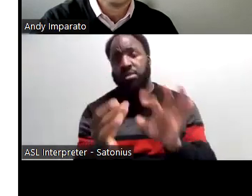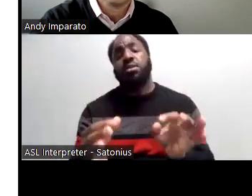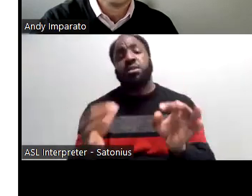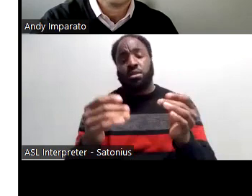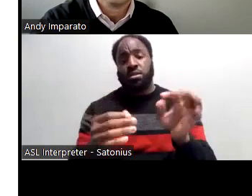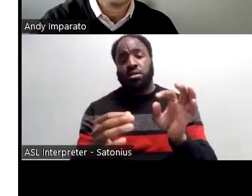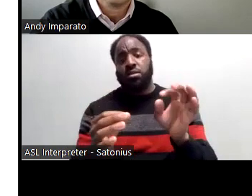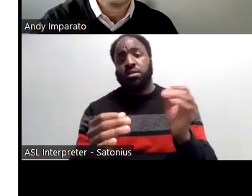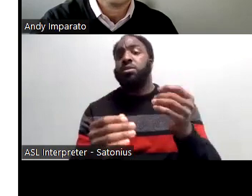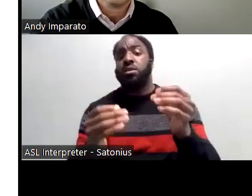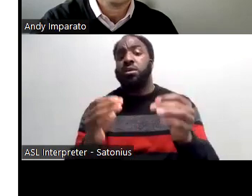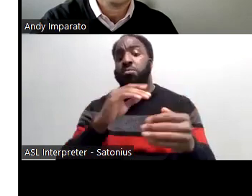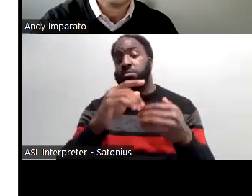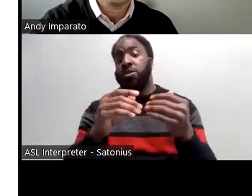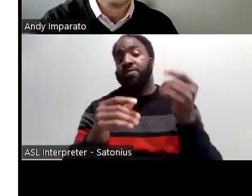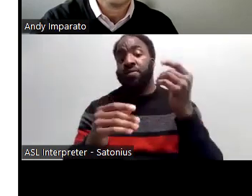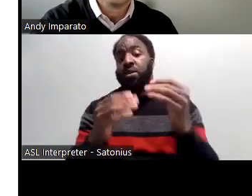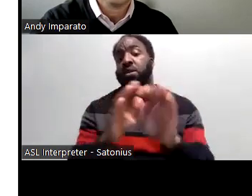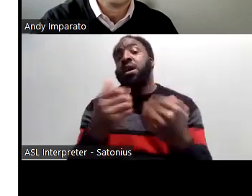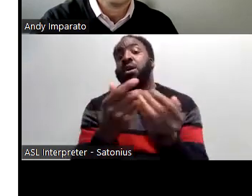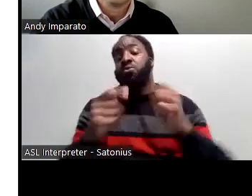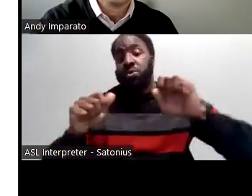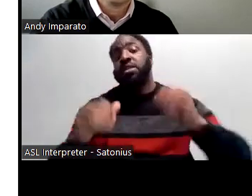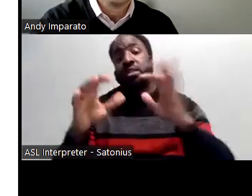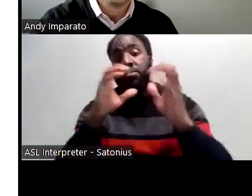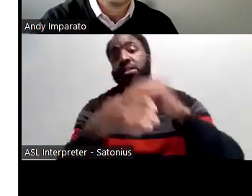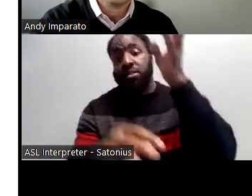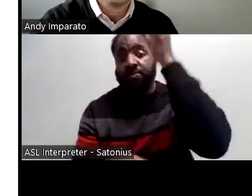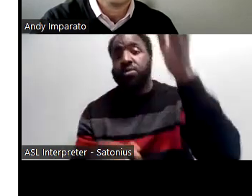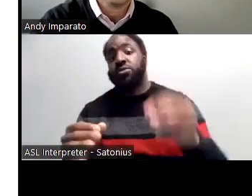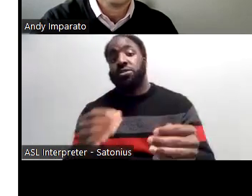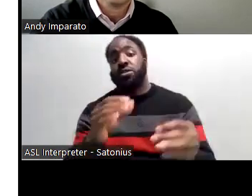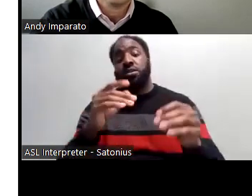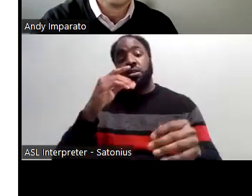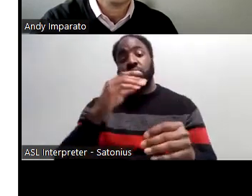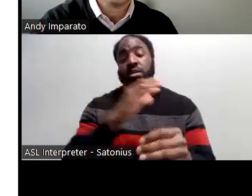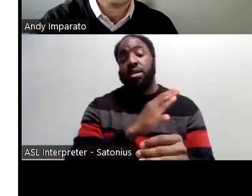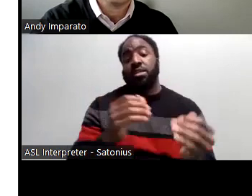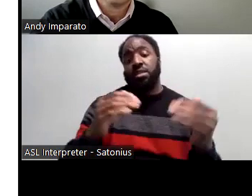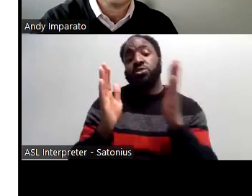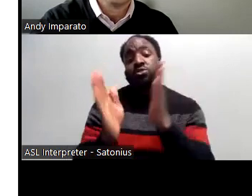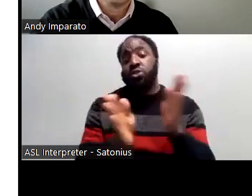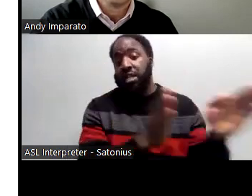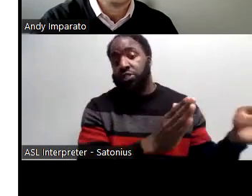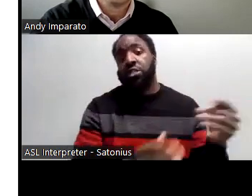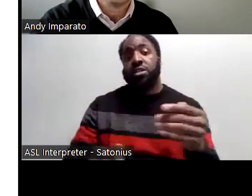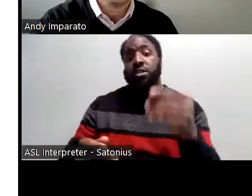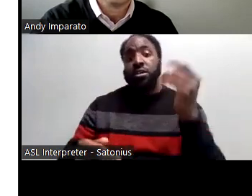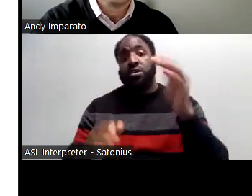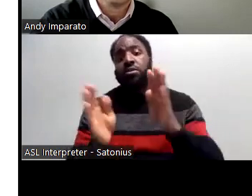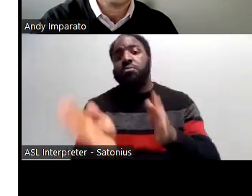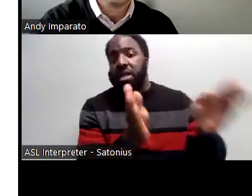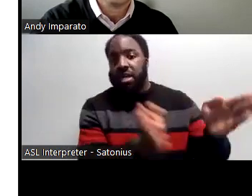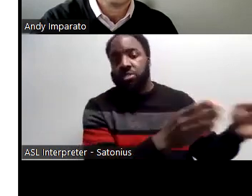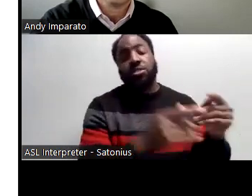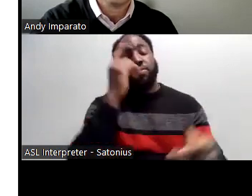really communicate in the future and build out communication strategy related to what we want to share, to really create